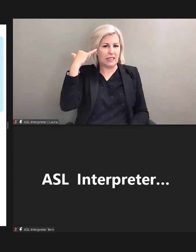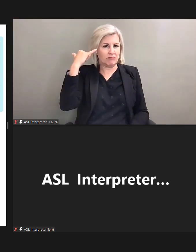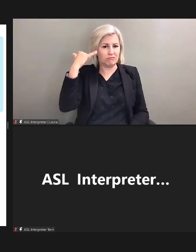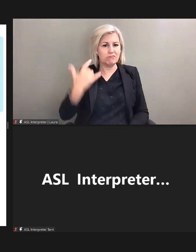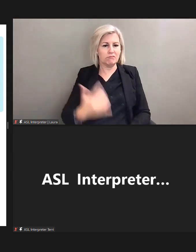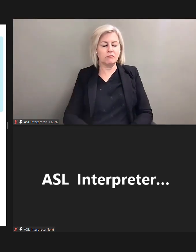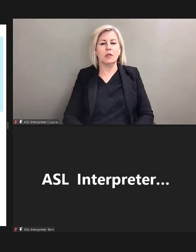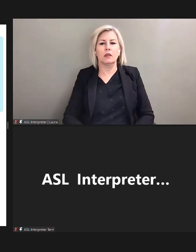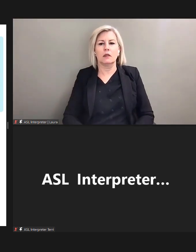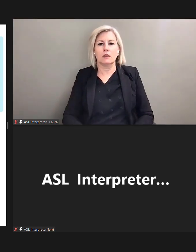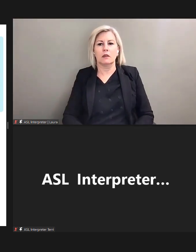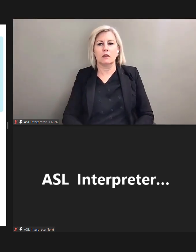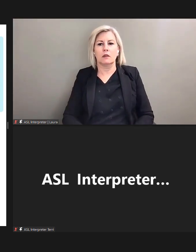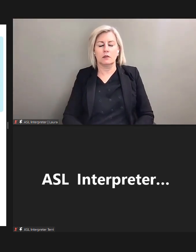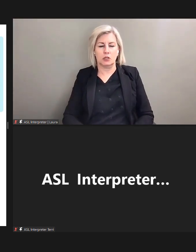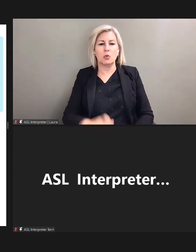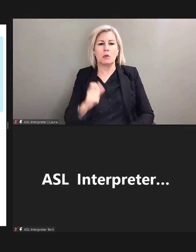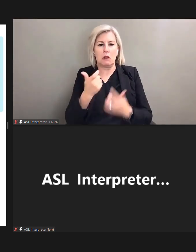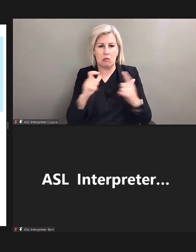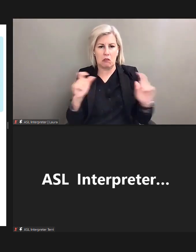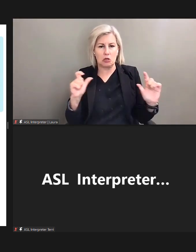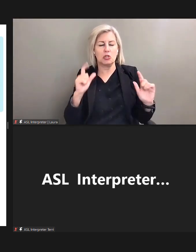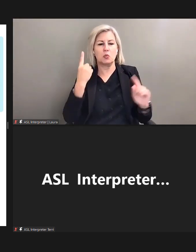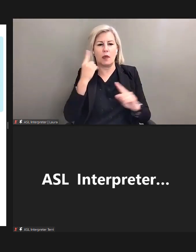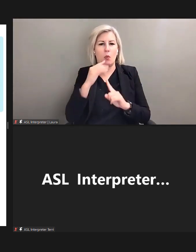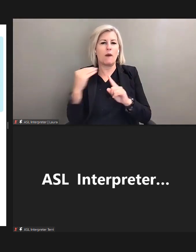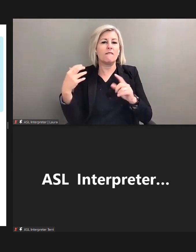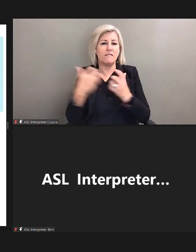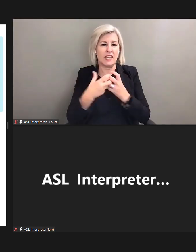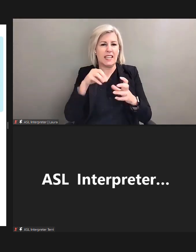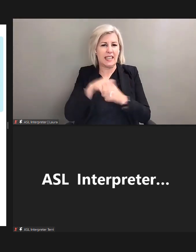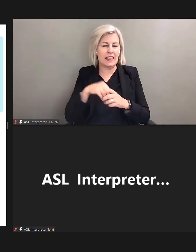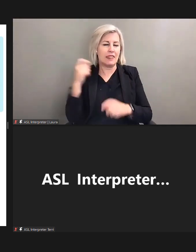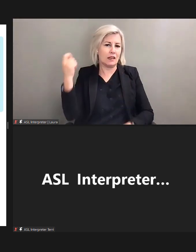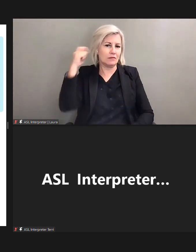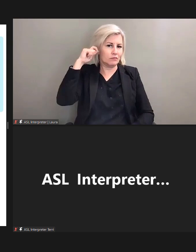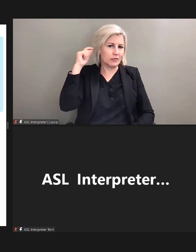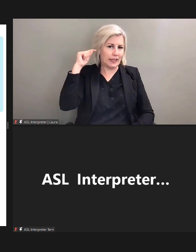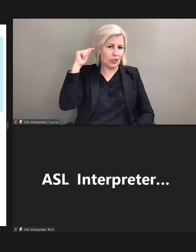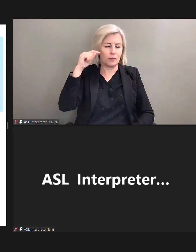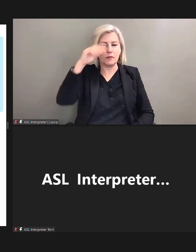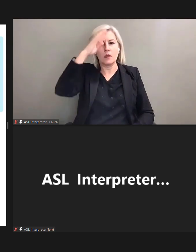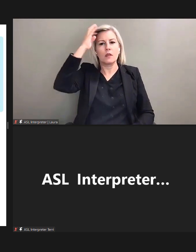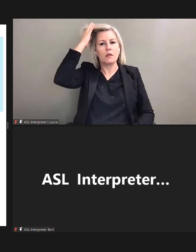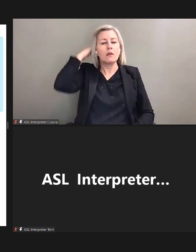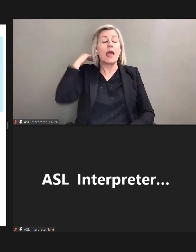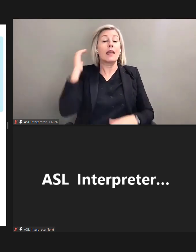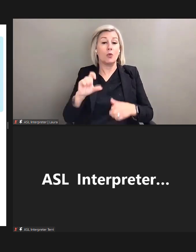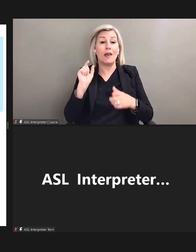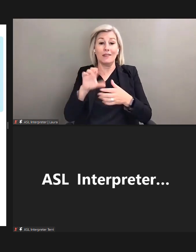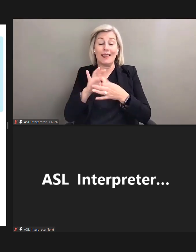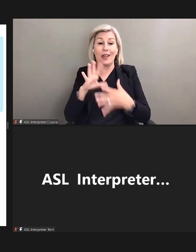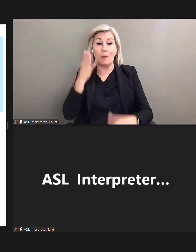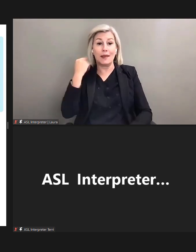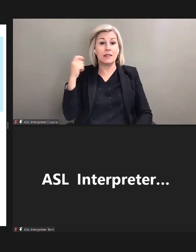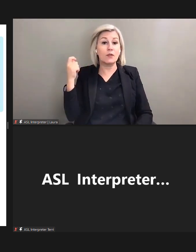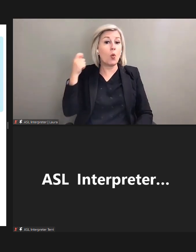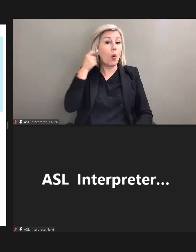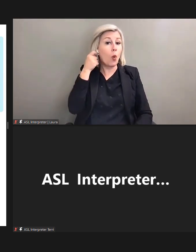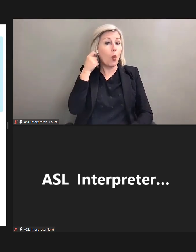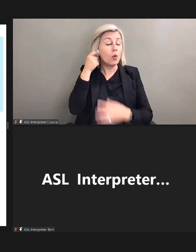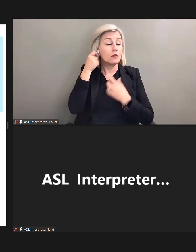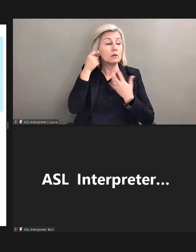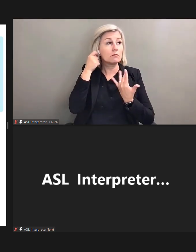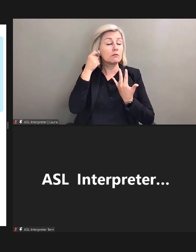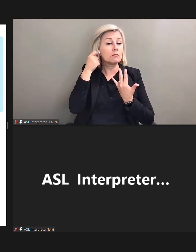place. So you want the largest probe cover that'll fit in that canal. In fact, you have to let go, because if you hold on to it,